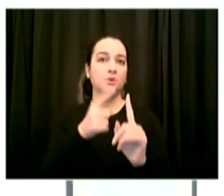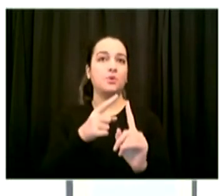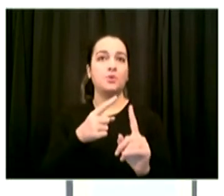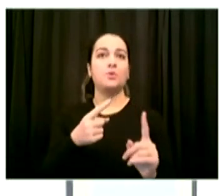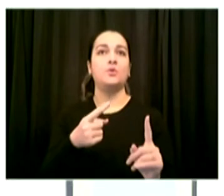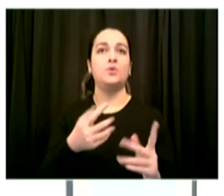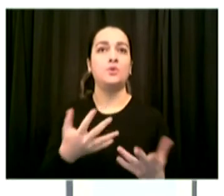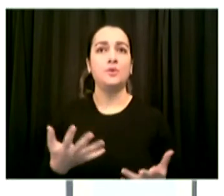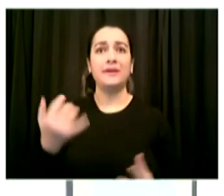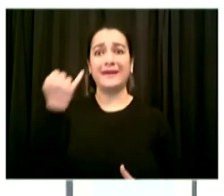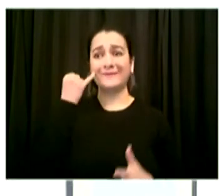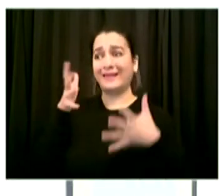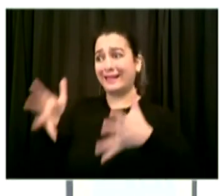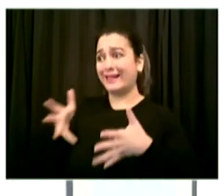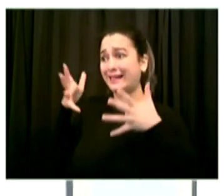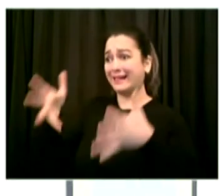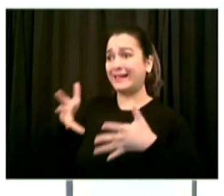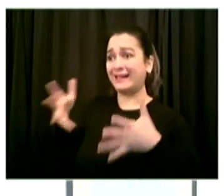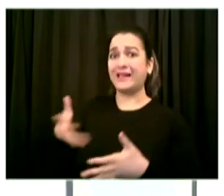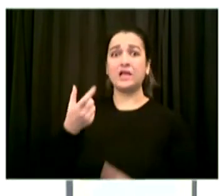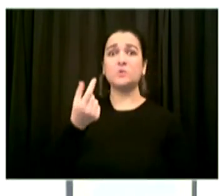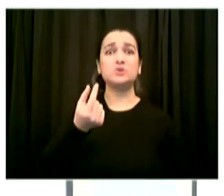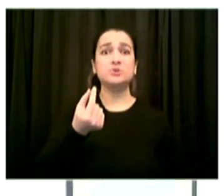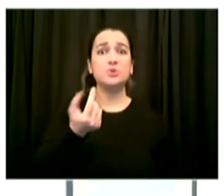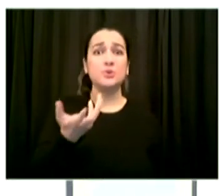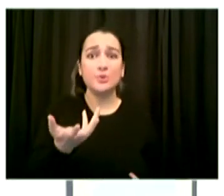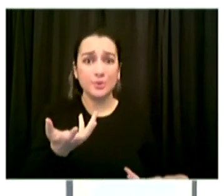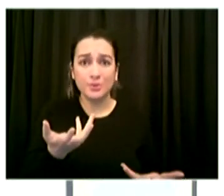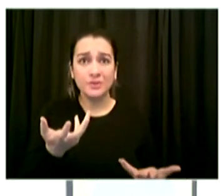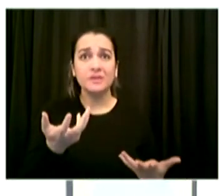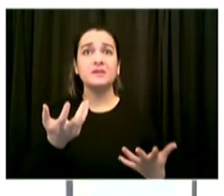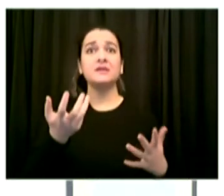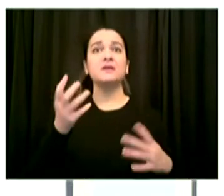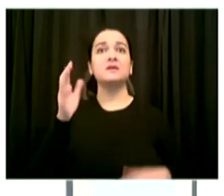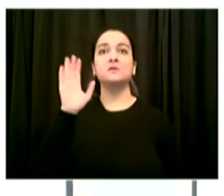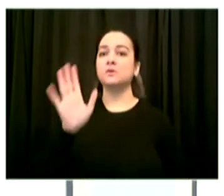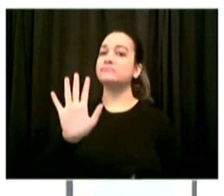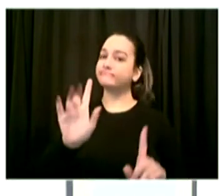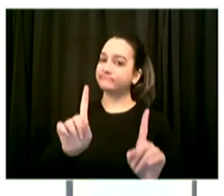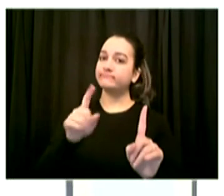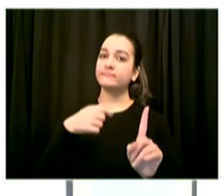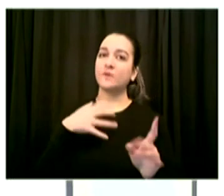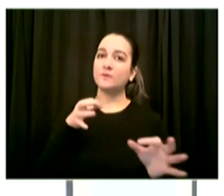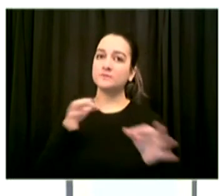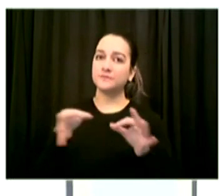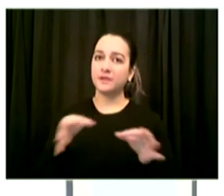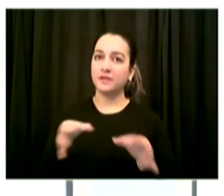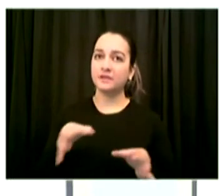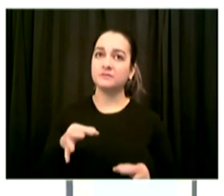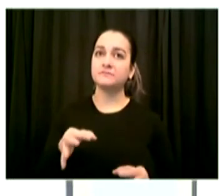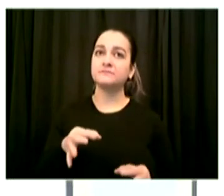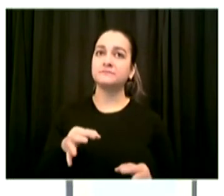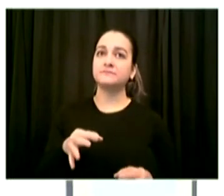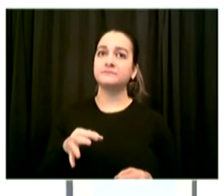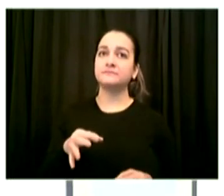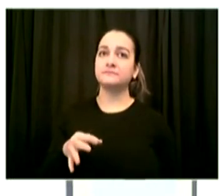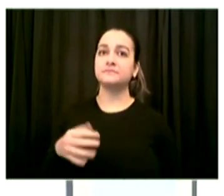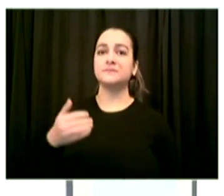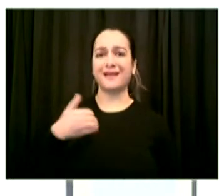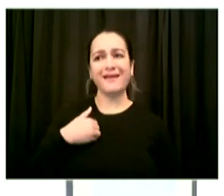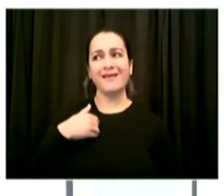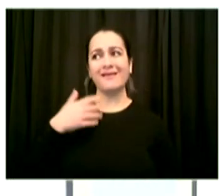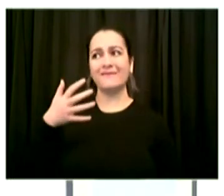two, for the rare circumstances when someone doesn't show up for their appointment. And then number three, at